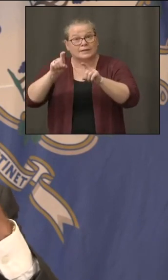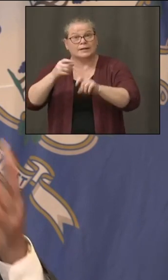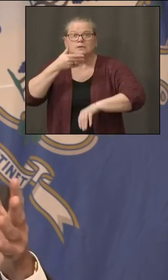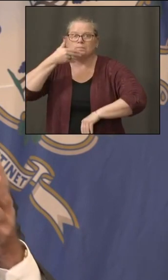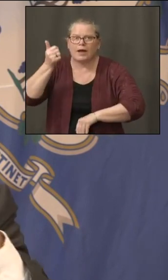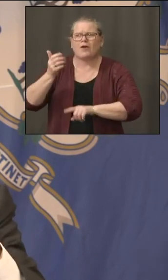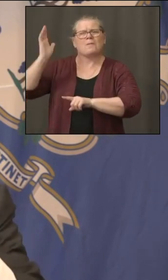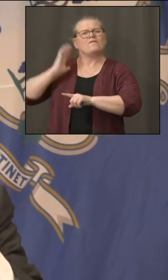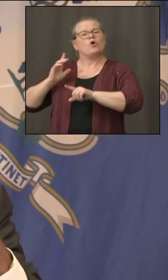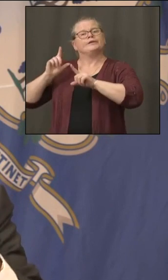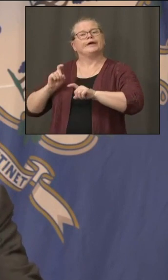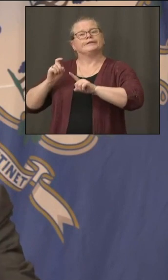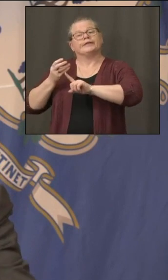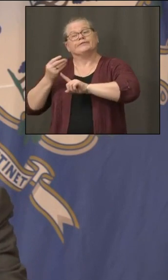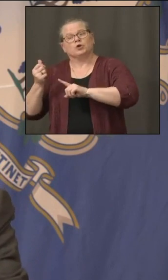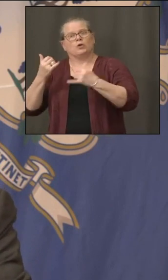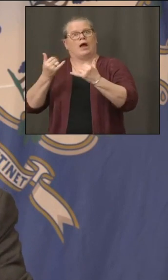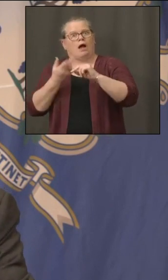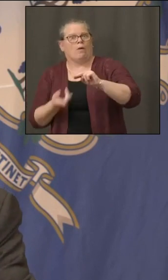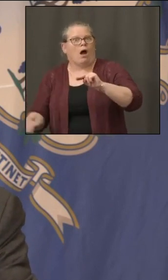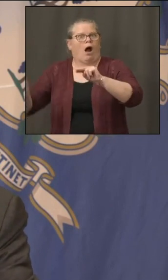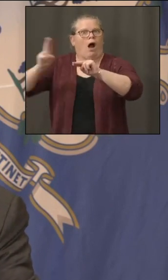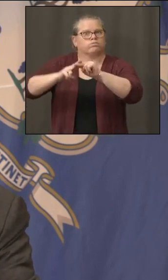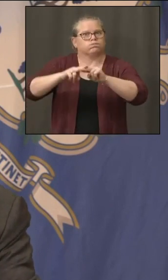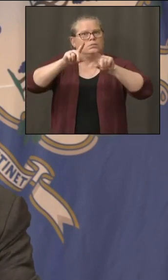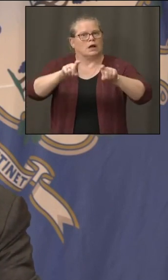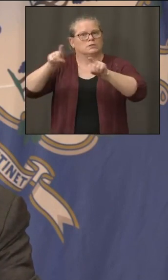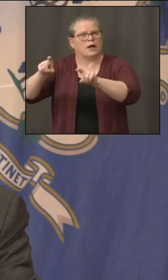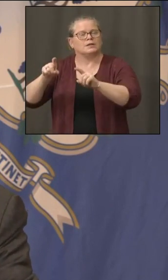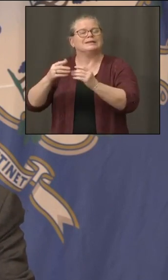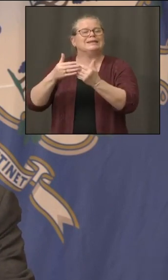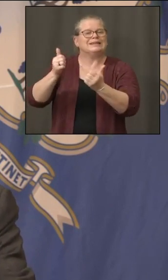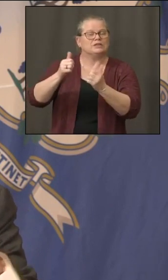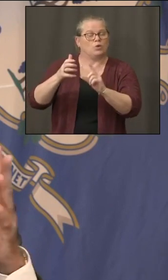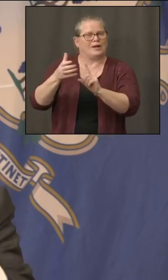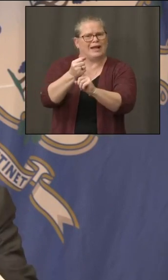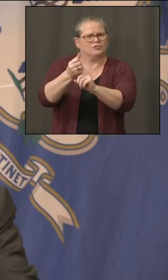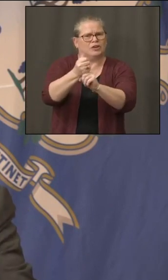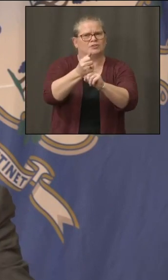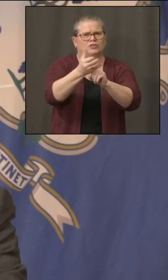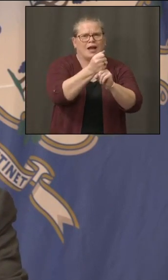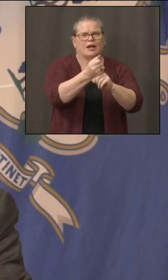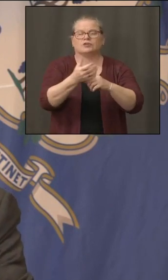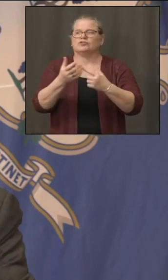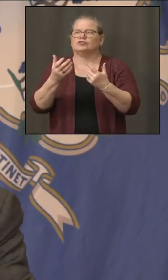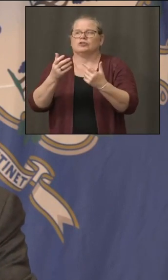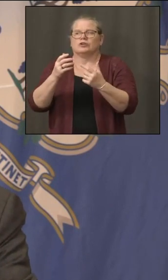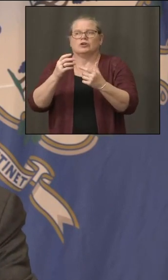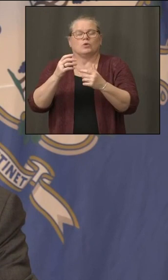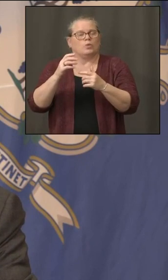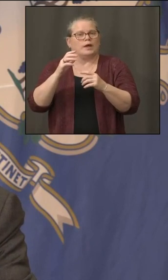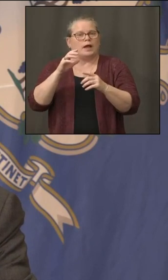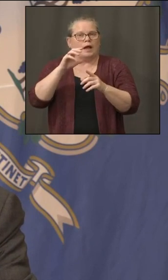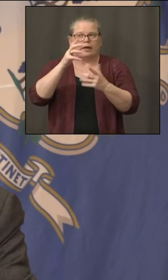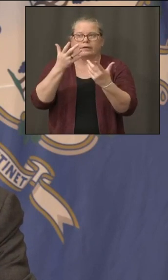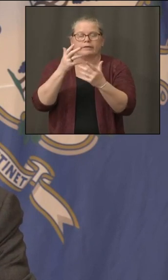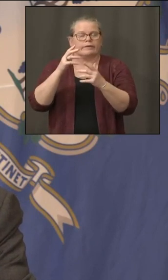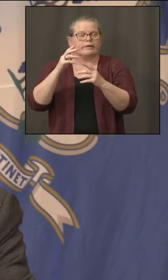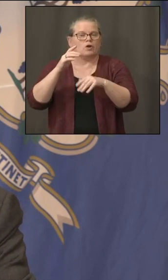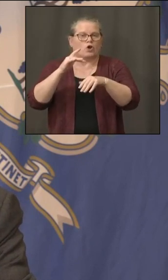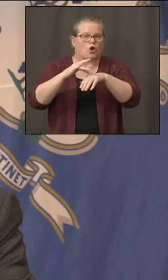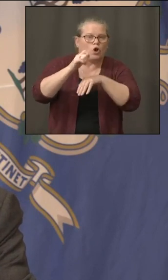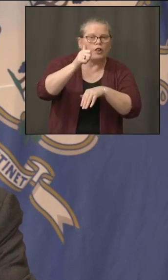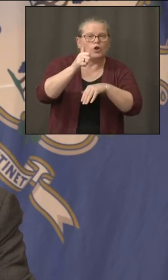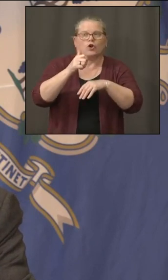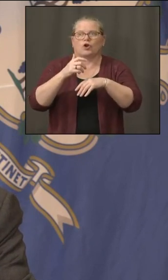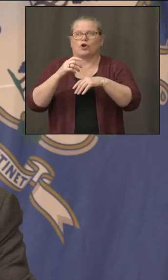before. It gives us a much better capability to get this virus earlier, contain it better. Is that 100%